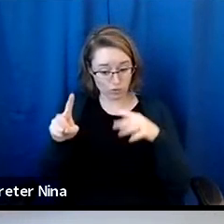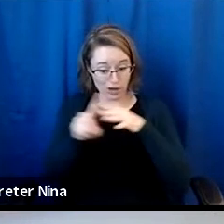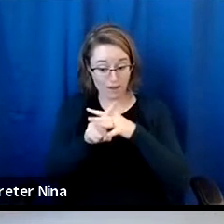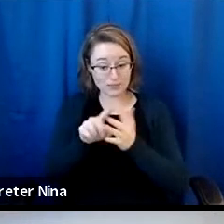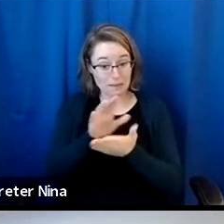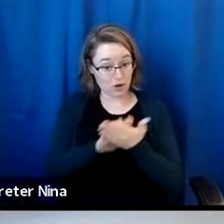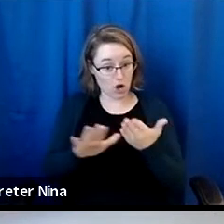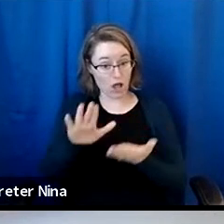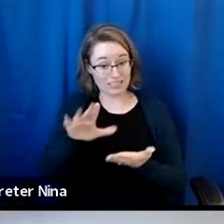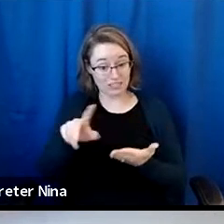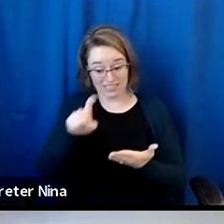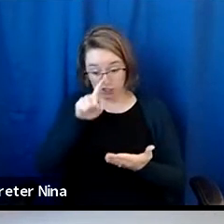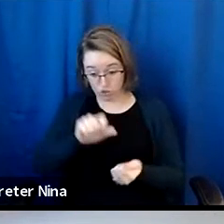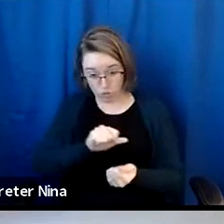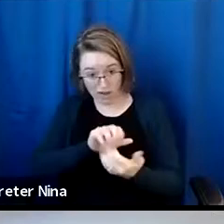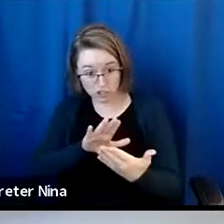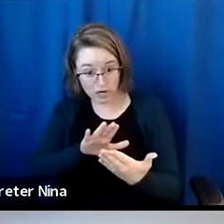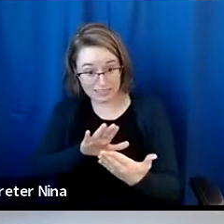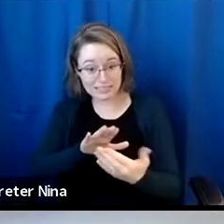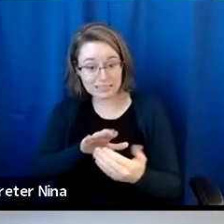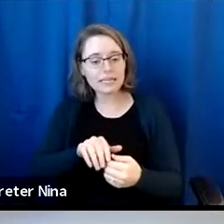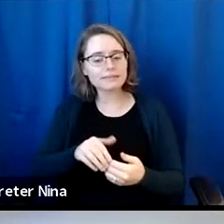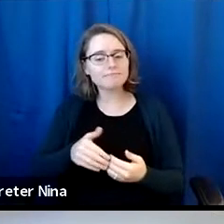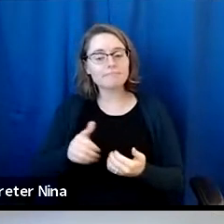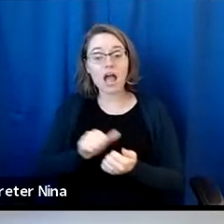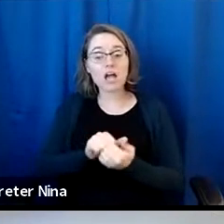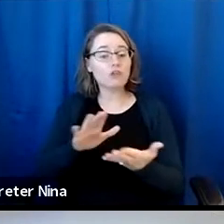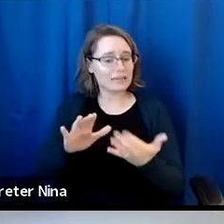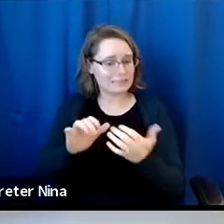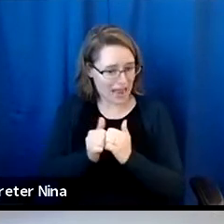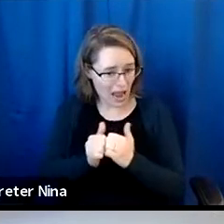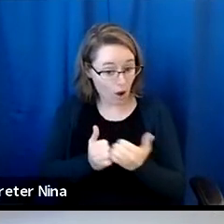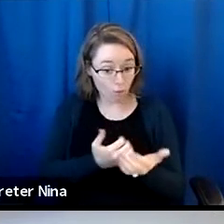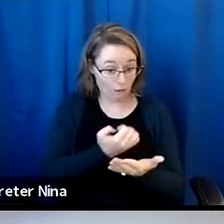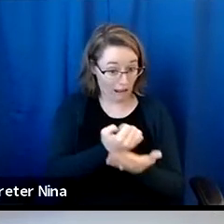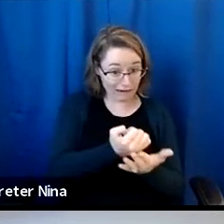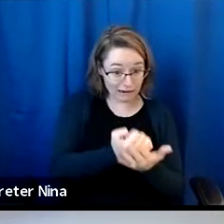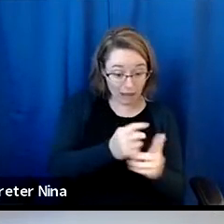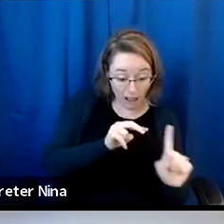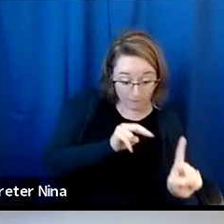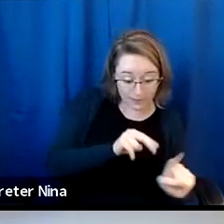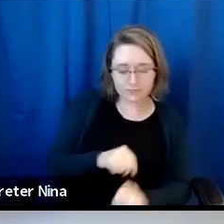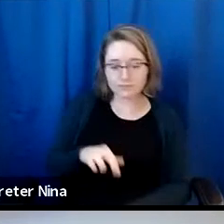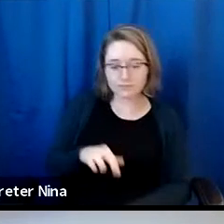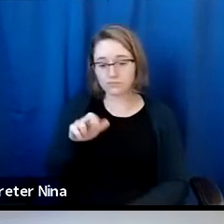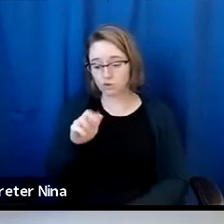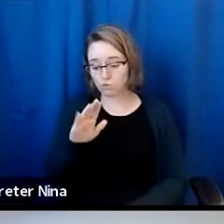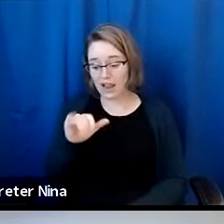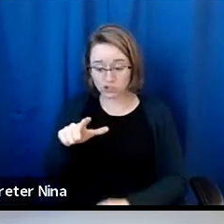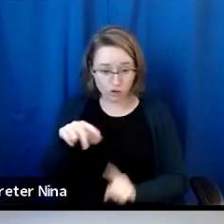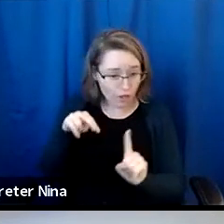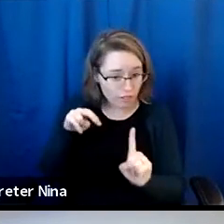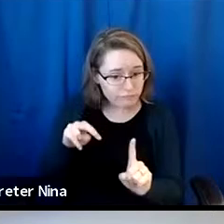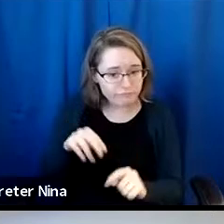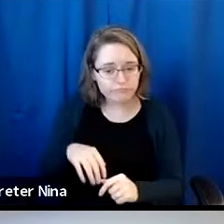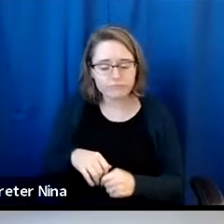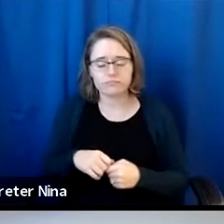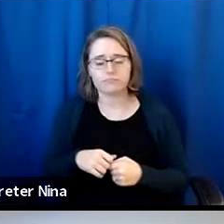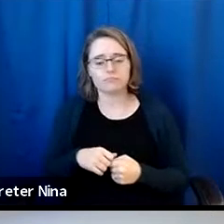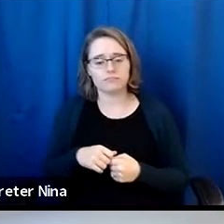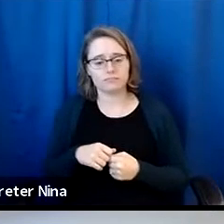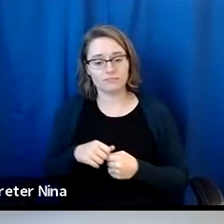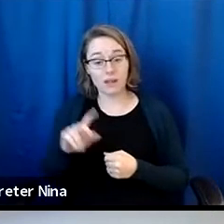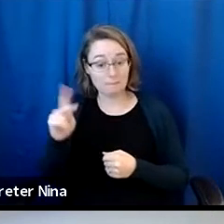to address it, but do you address it from an economic standpoint? Do you address it from a racial standpoint? Do you address it from,